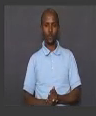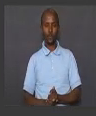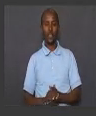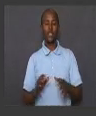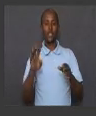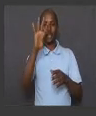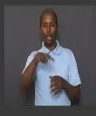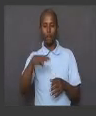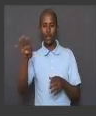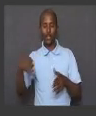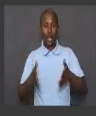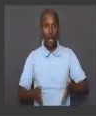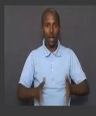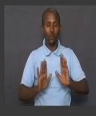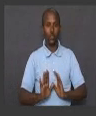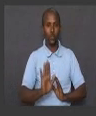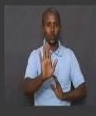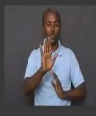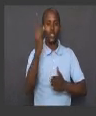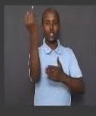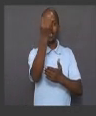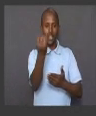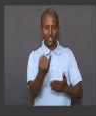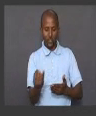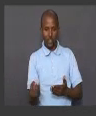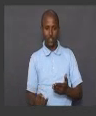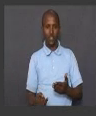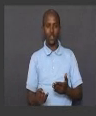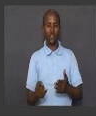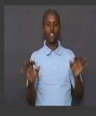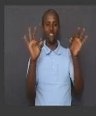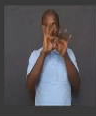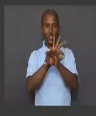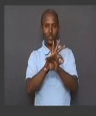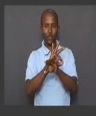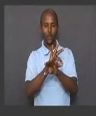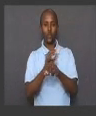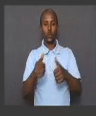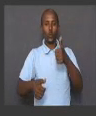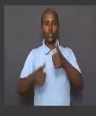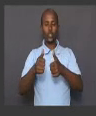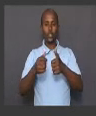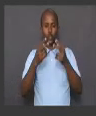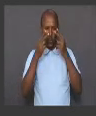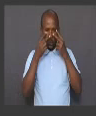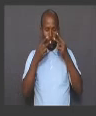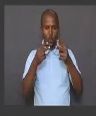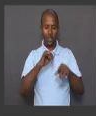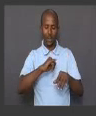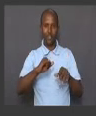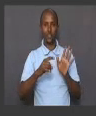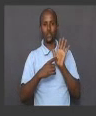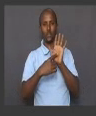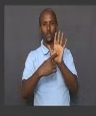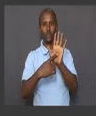The table allows you to sketch the graph of the function, which should look like